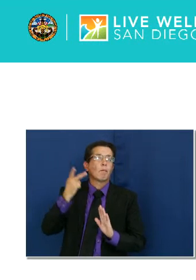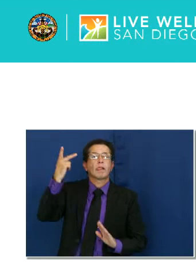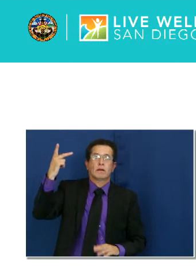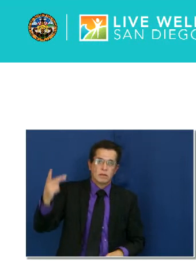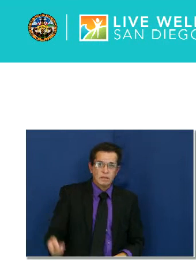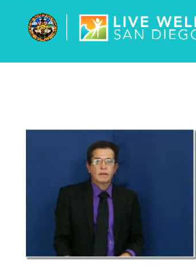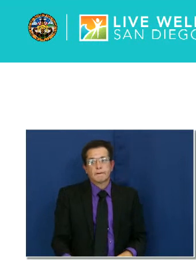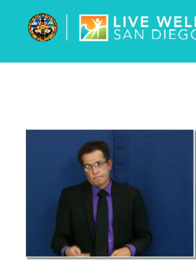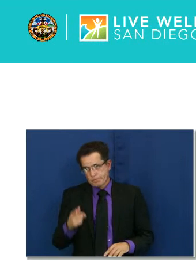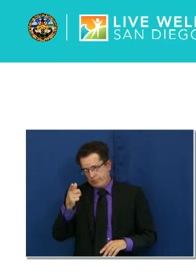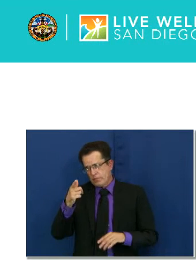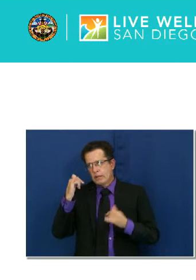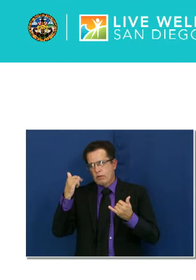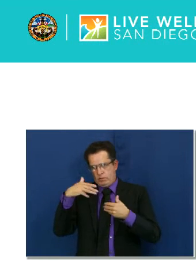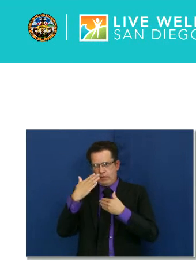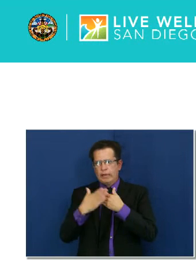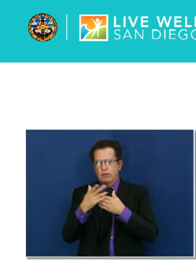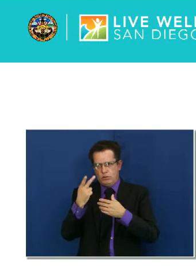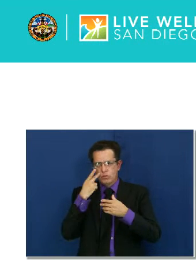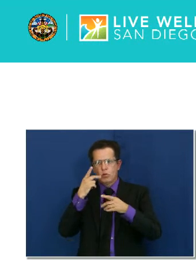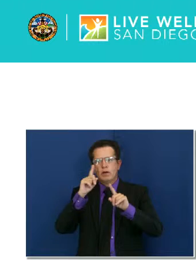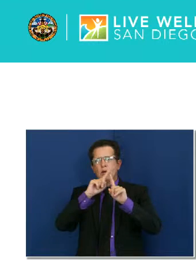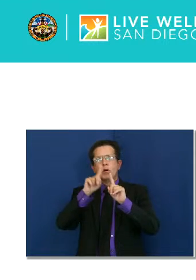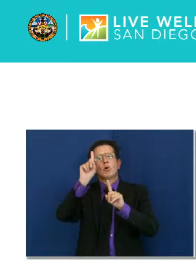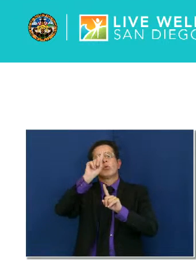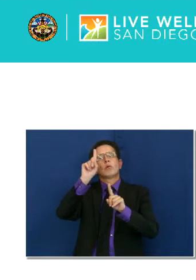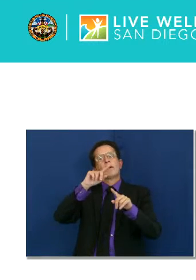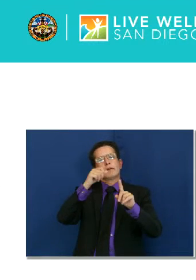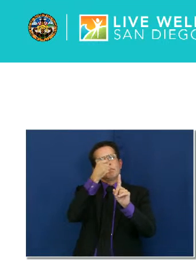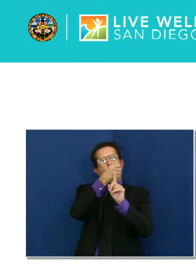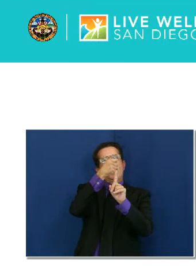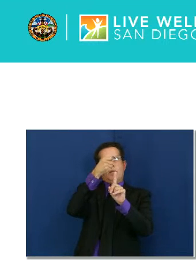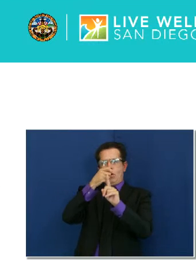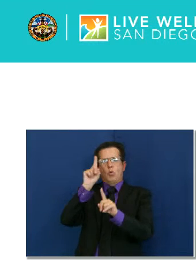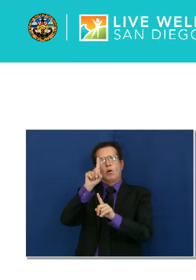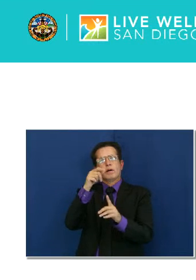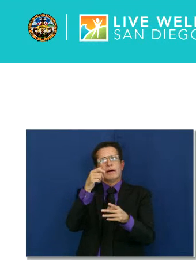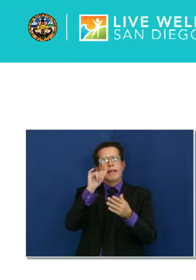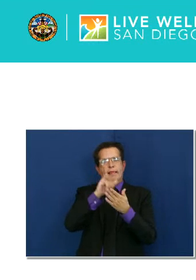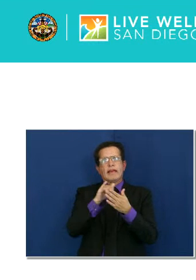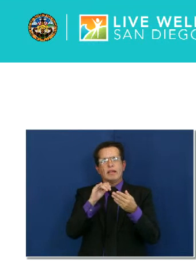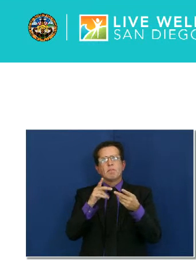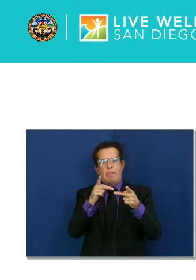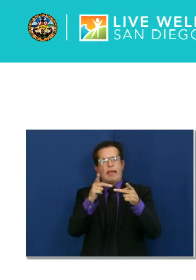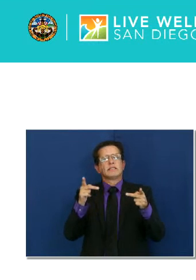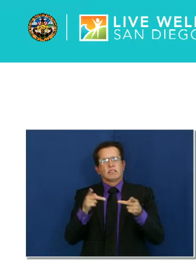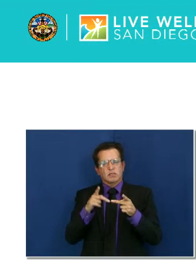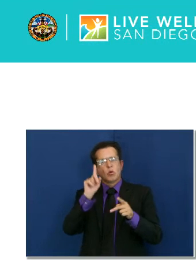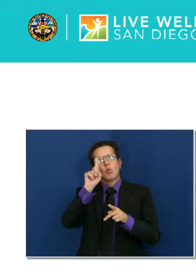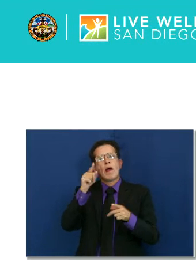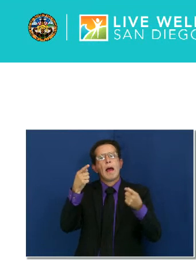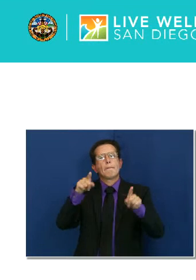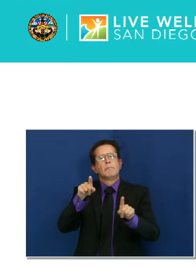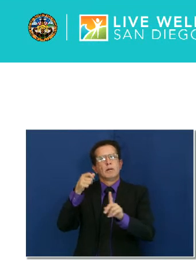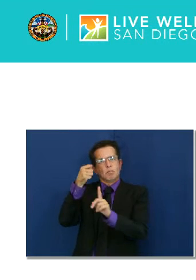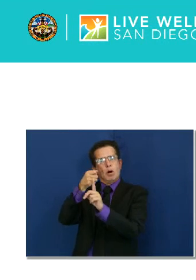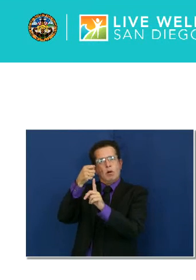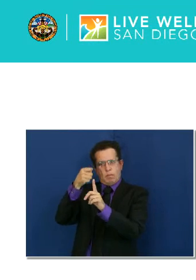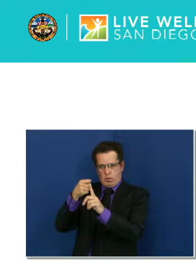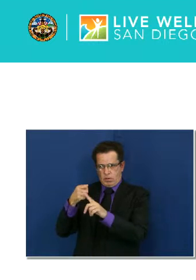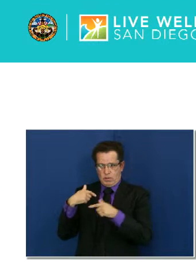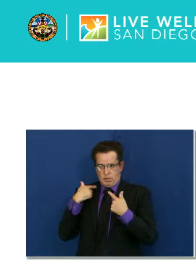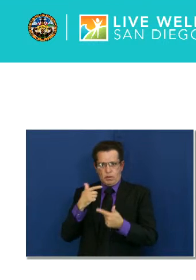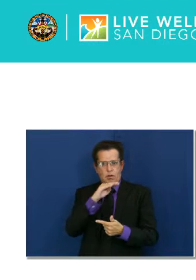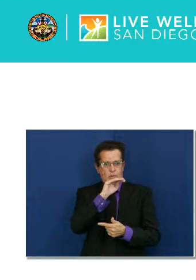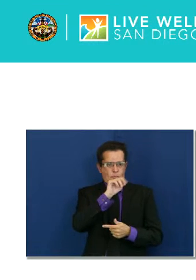this slide shows the different settings for these 706 outbreaks, again, from the period of March